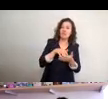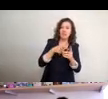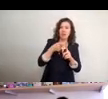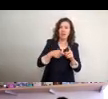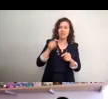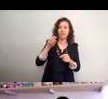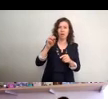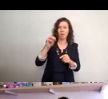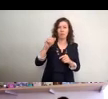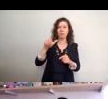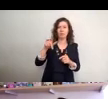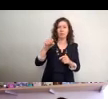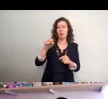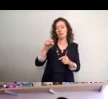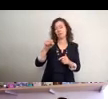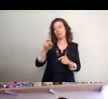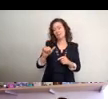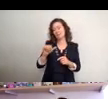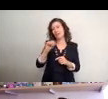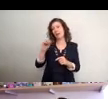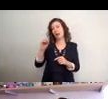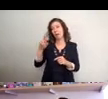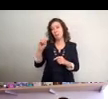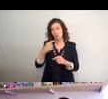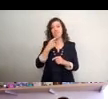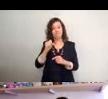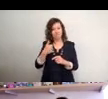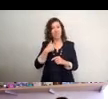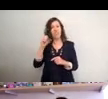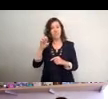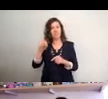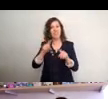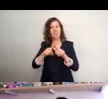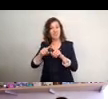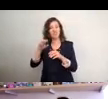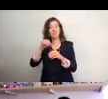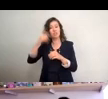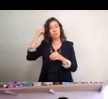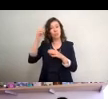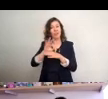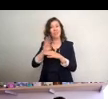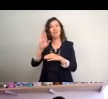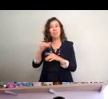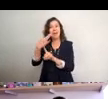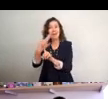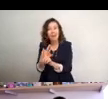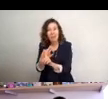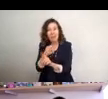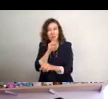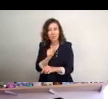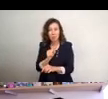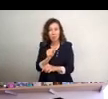that did report SES differences in brain function by 9 months of age. So in